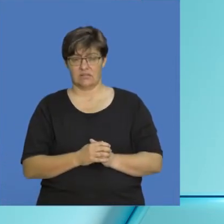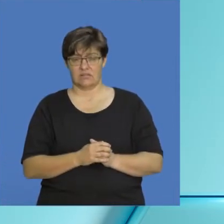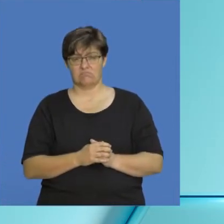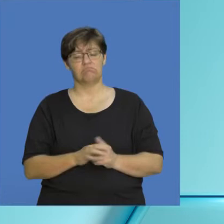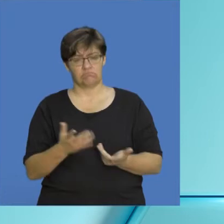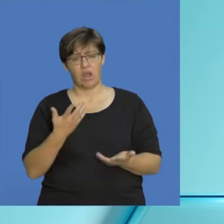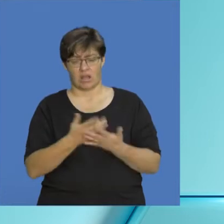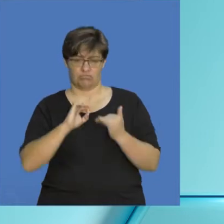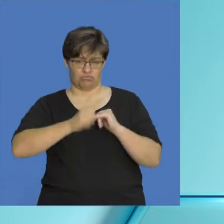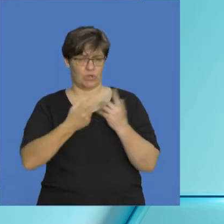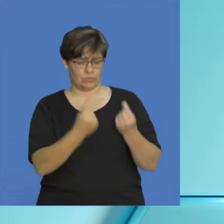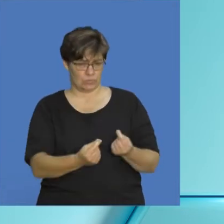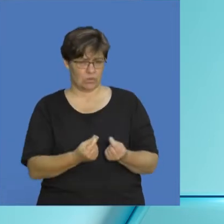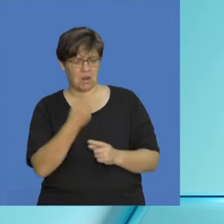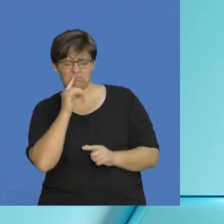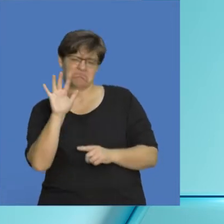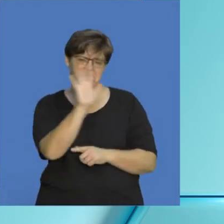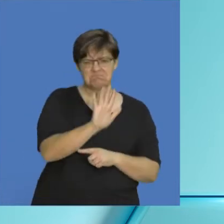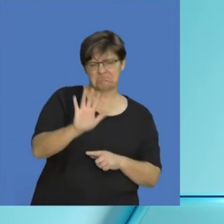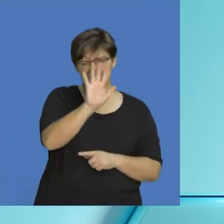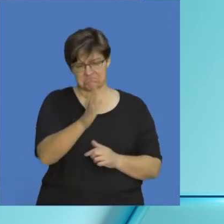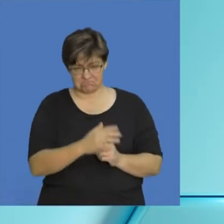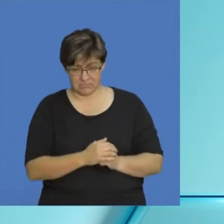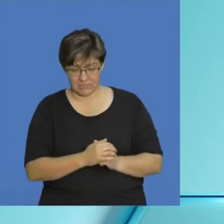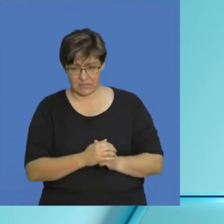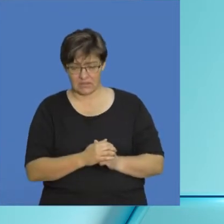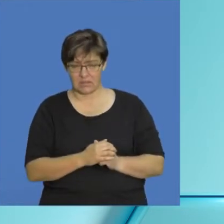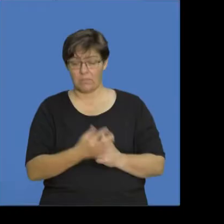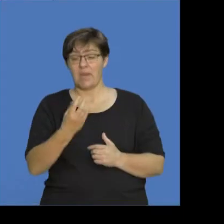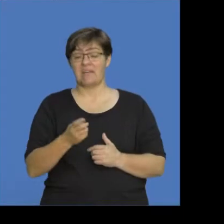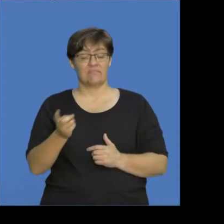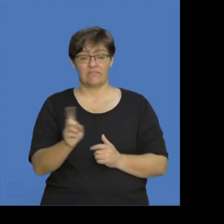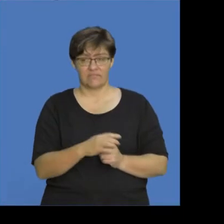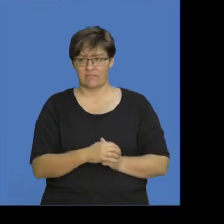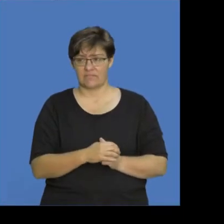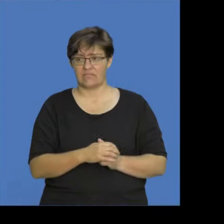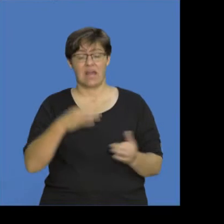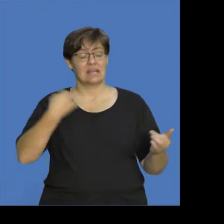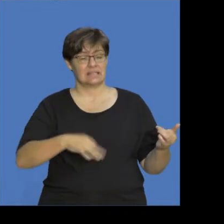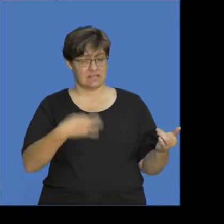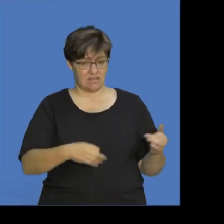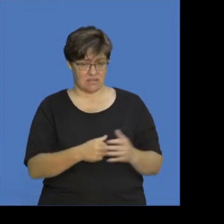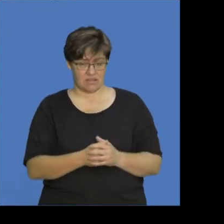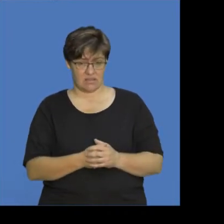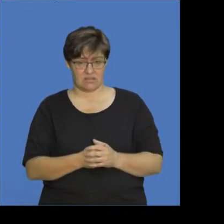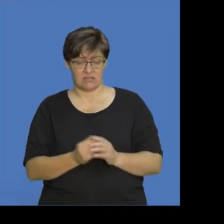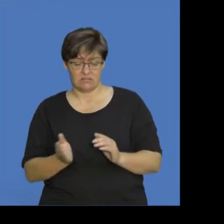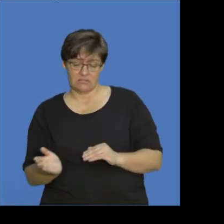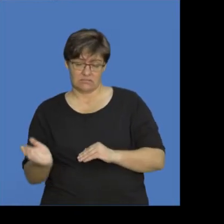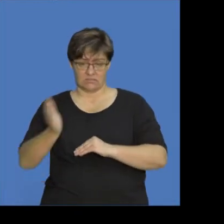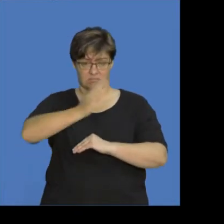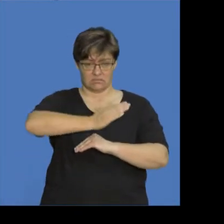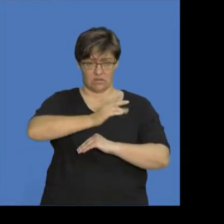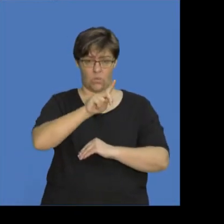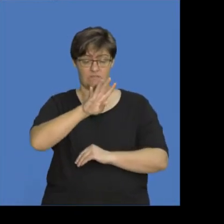forth. So that's what you can try to do by approximating. So what I have here is a guitar, which